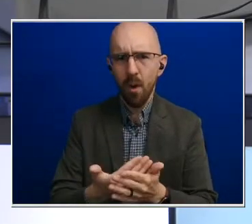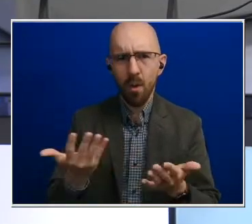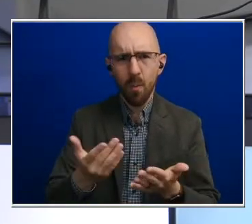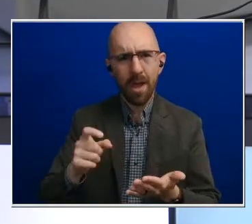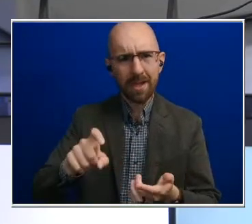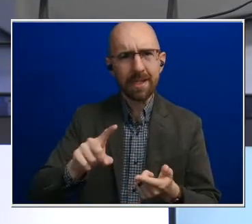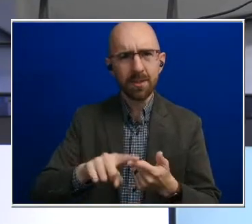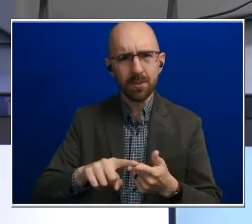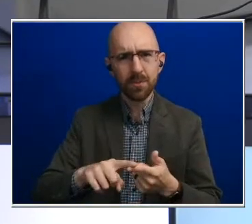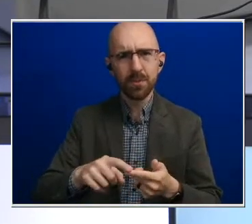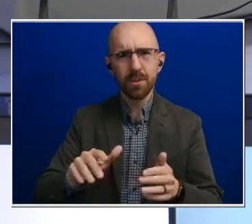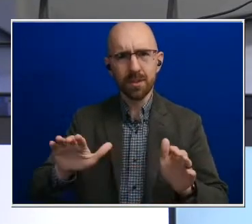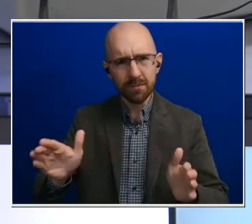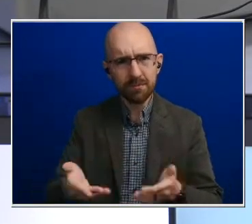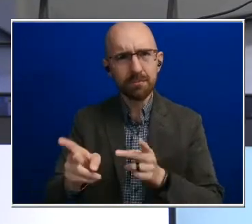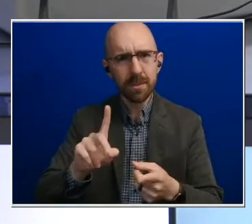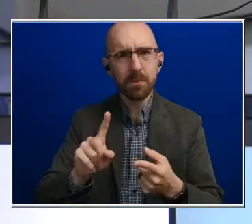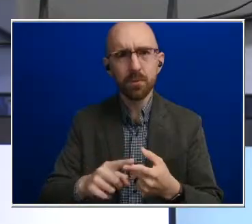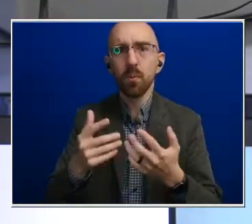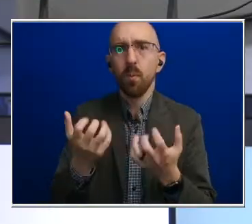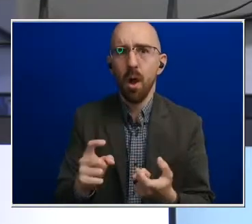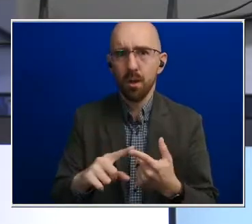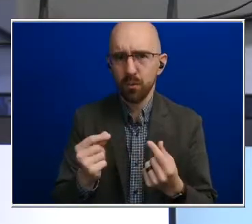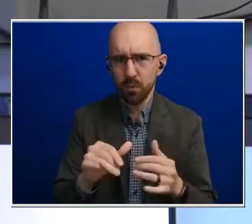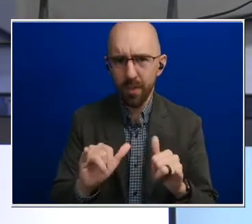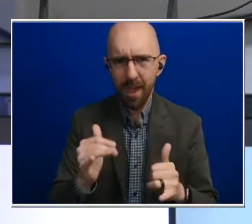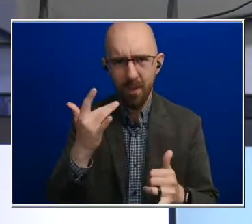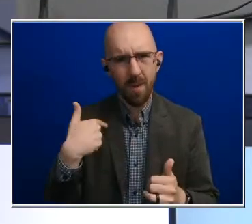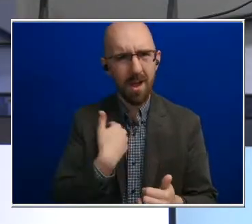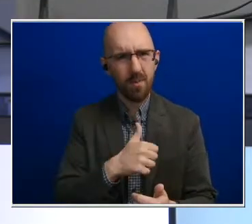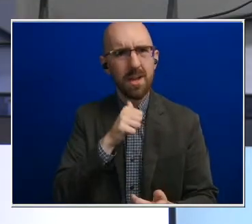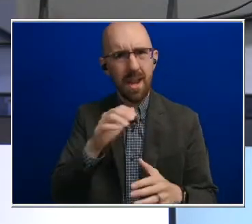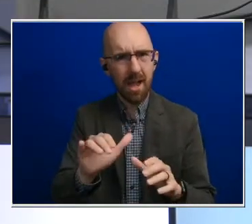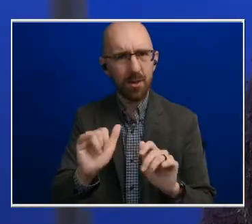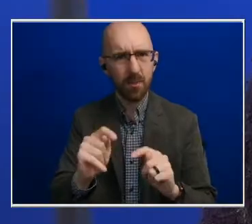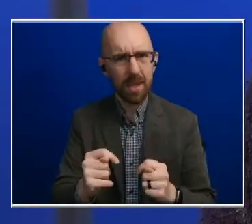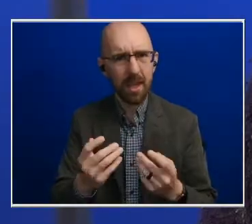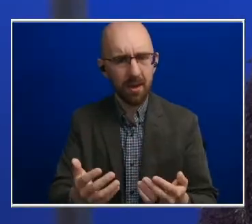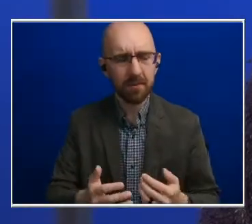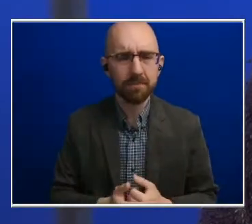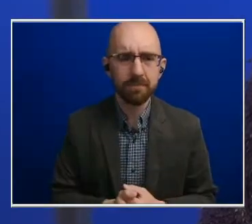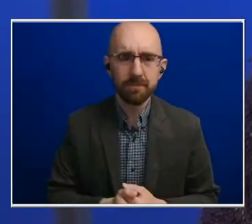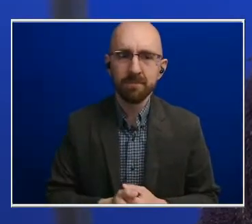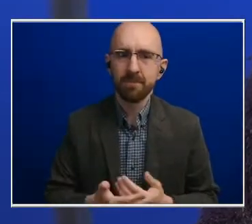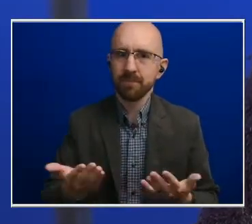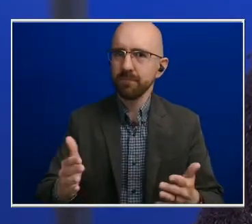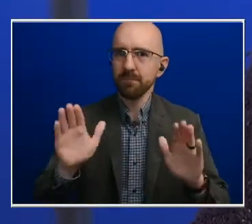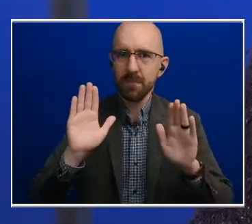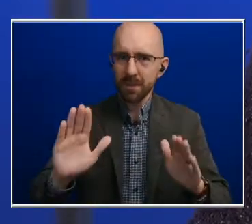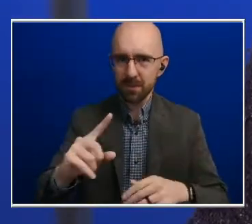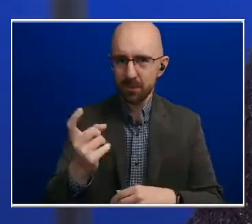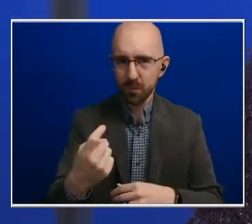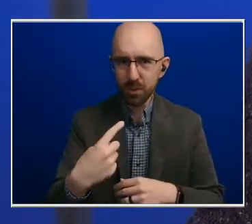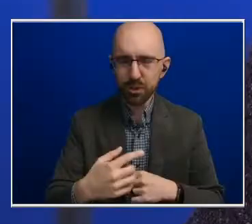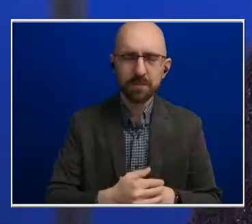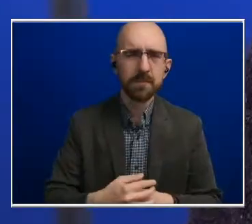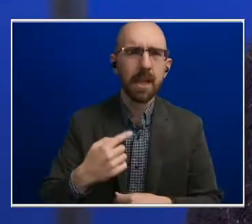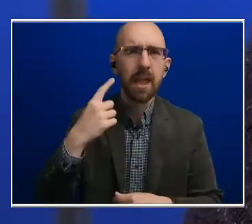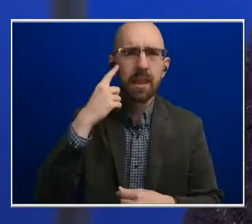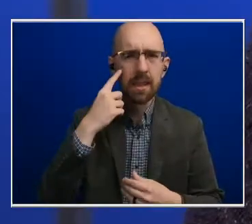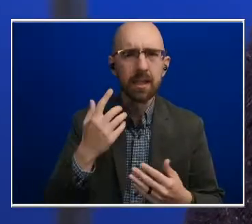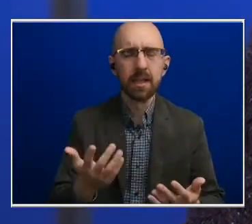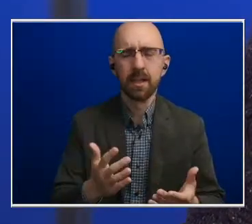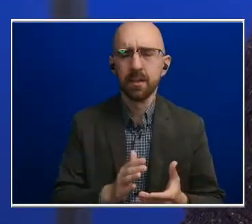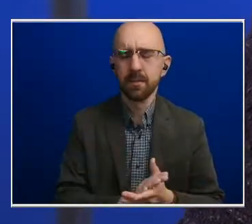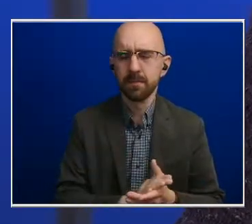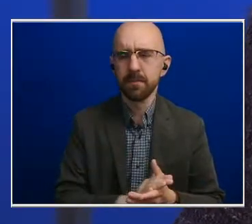do that? What's stopping us from doing that? That is an excellent question, and I think it does happen.